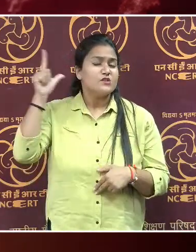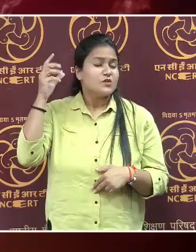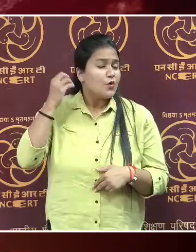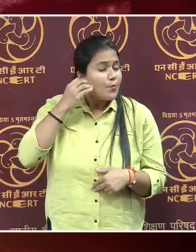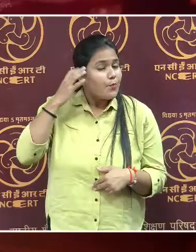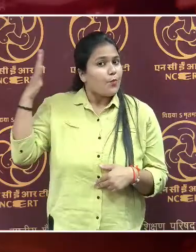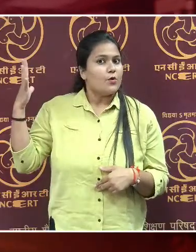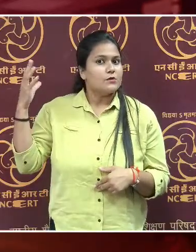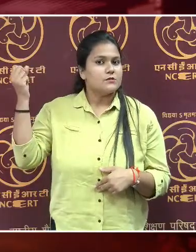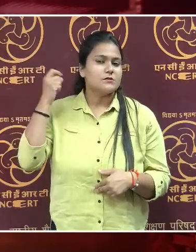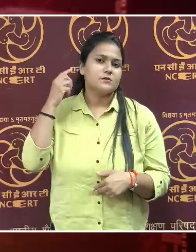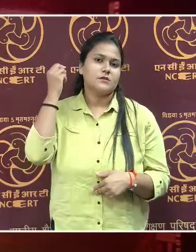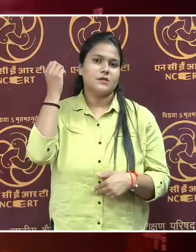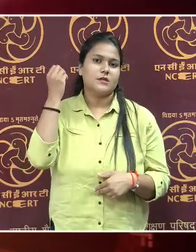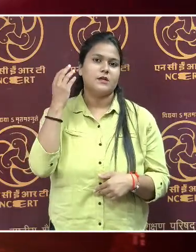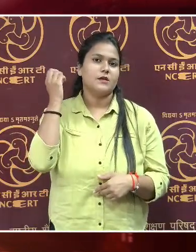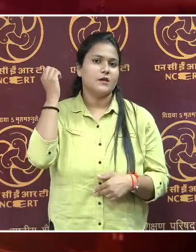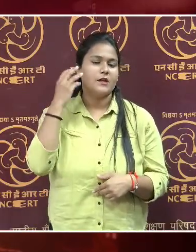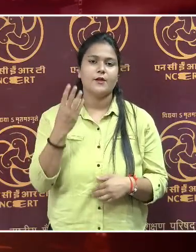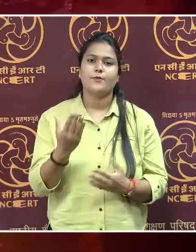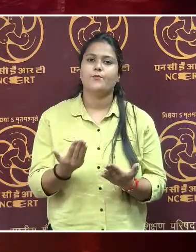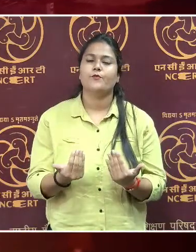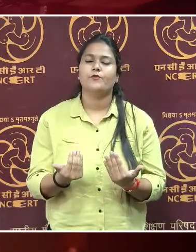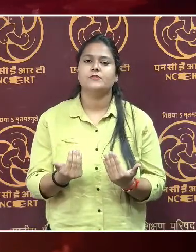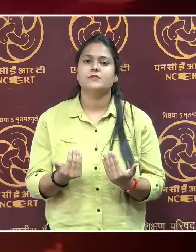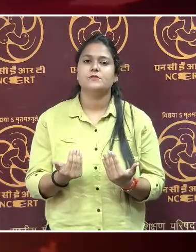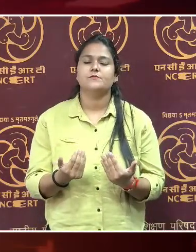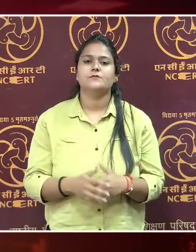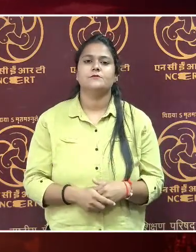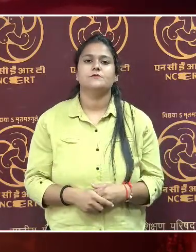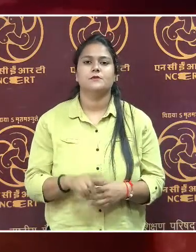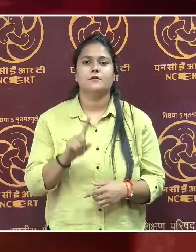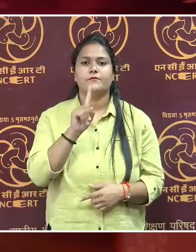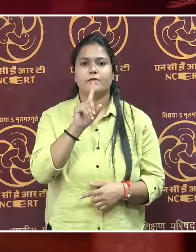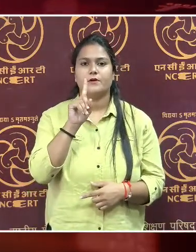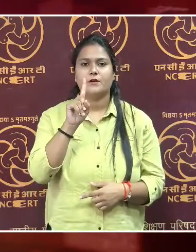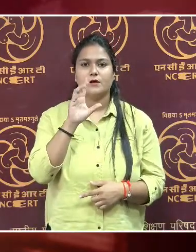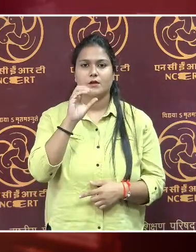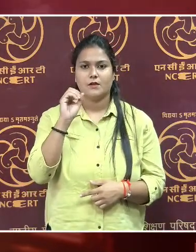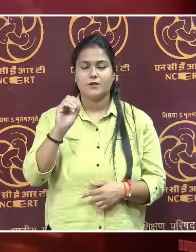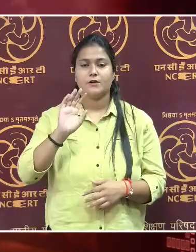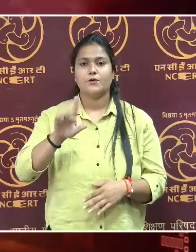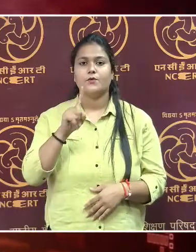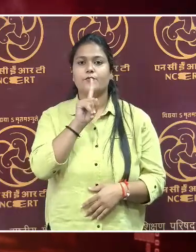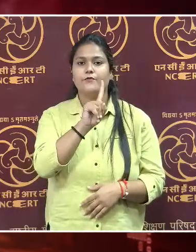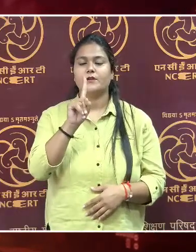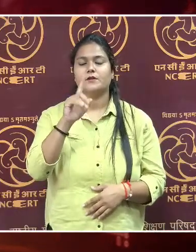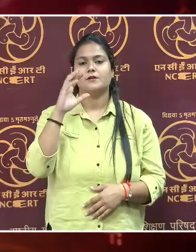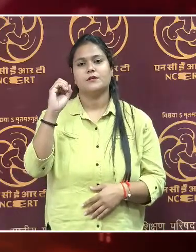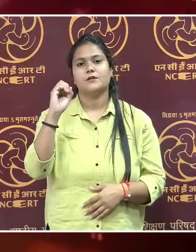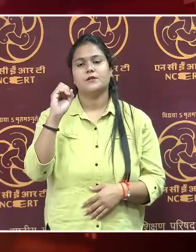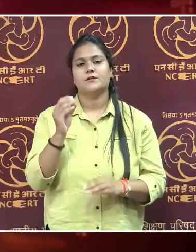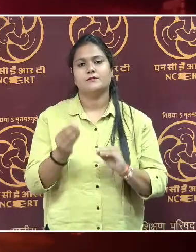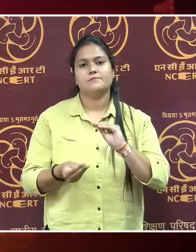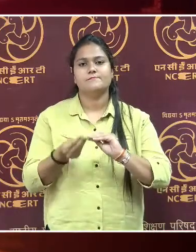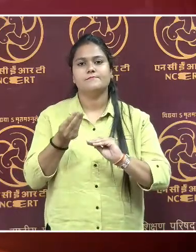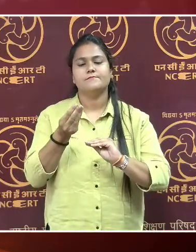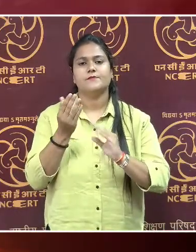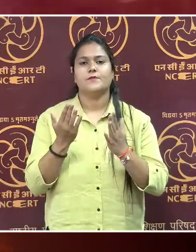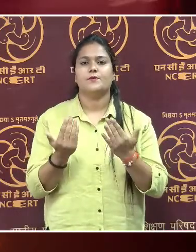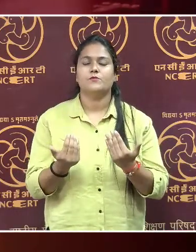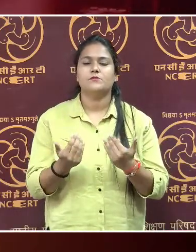thing. So when you say profound hearing loss, 100 and 110, which is really very high intensity sound. It's